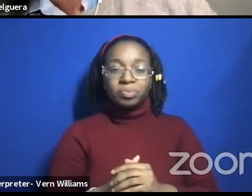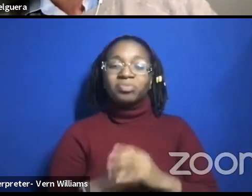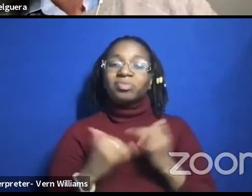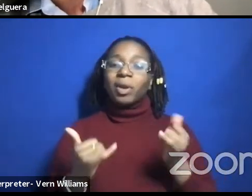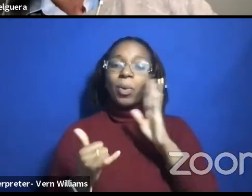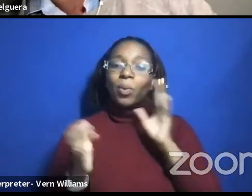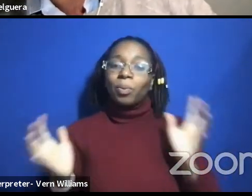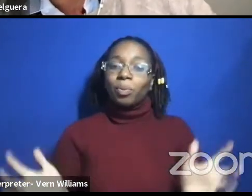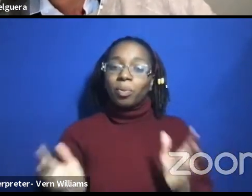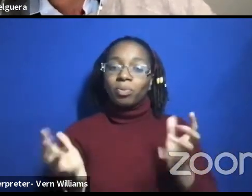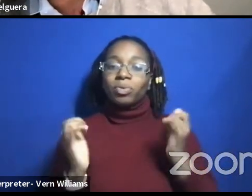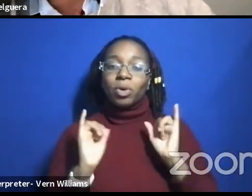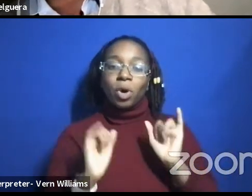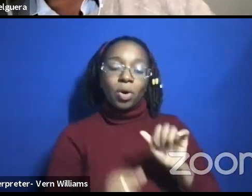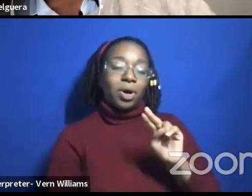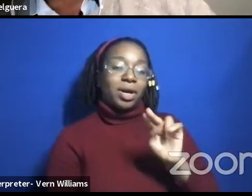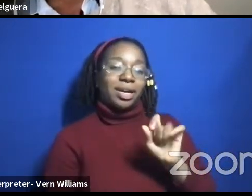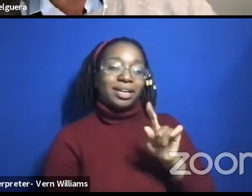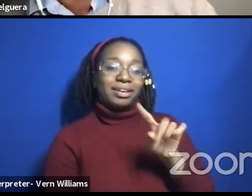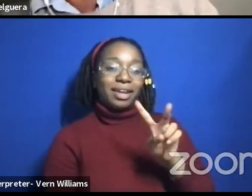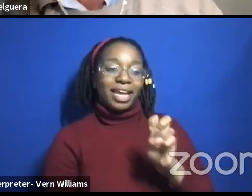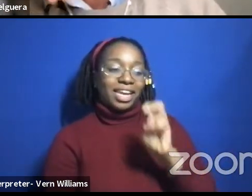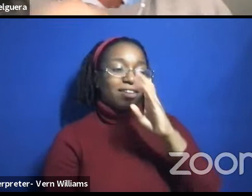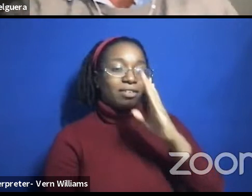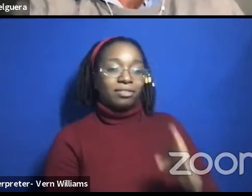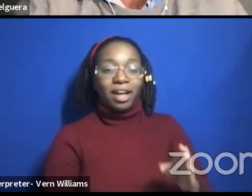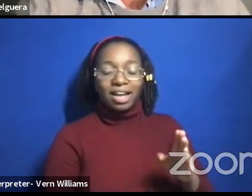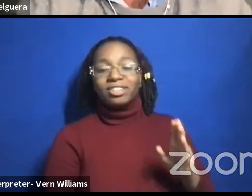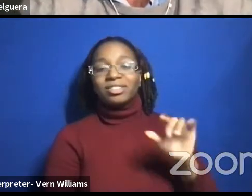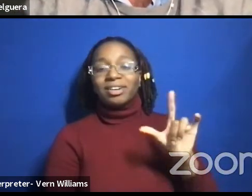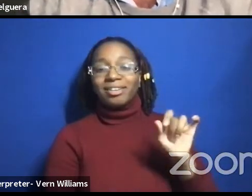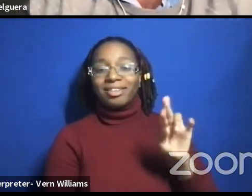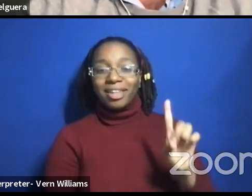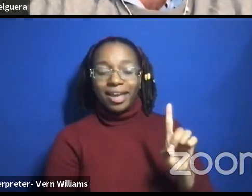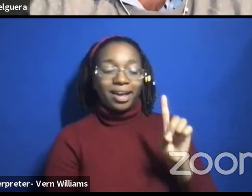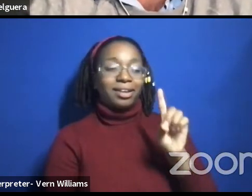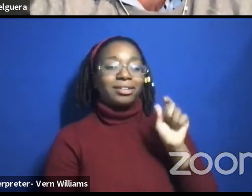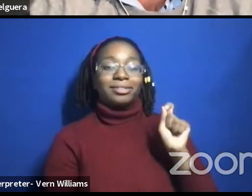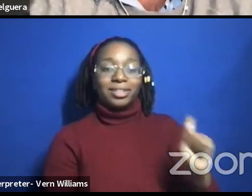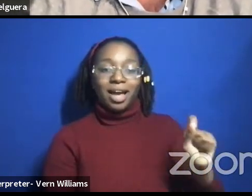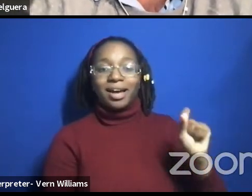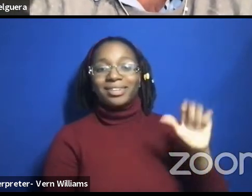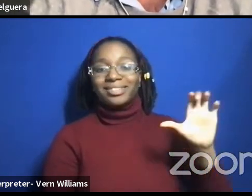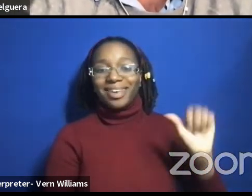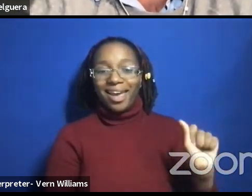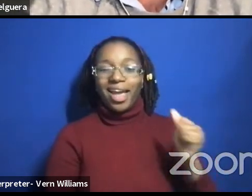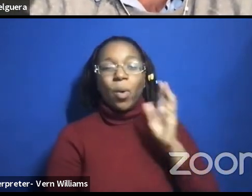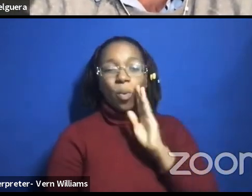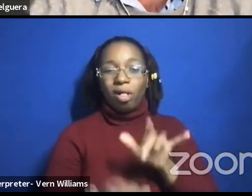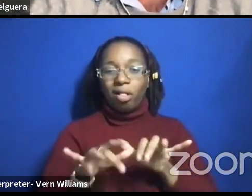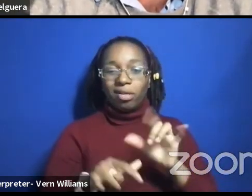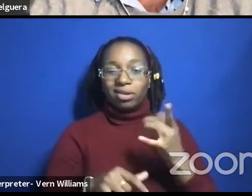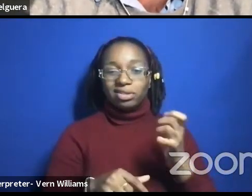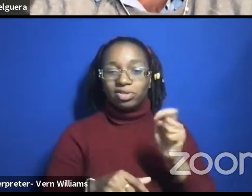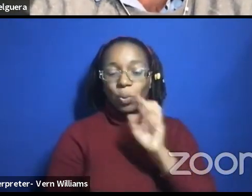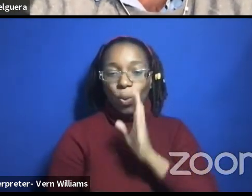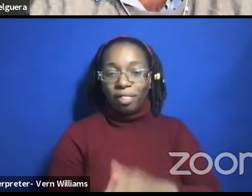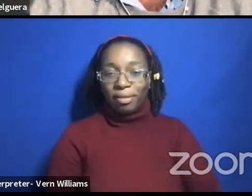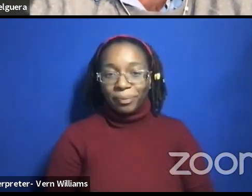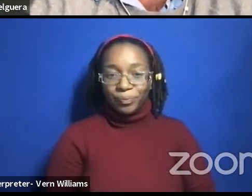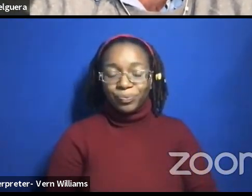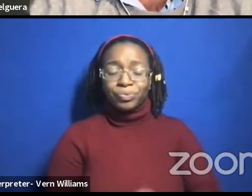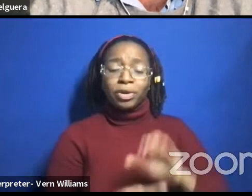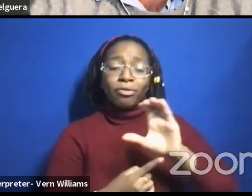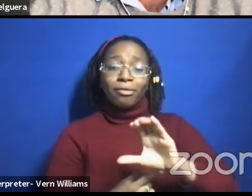resource at native-land.ca, which we will put in the chat. Creative Capital, for those of you who are not familiar,